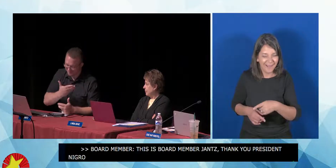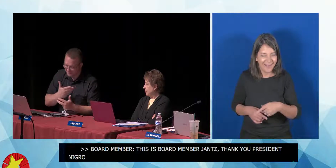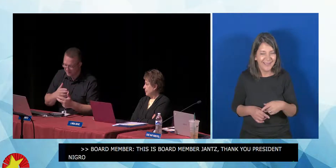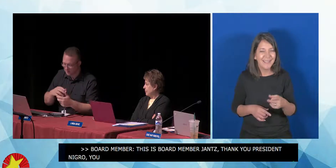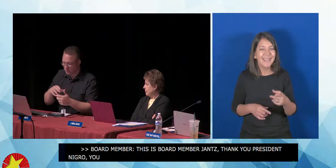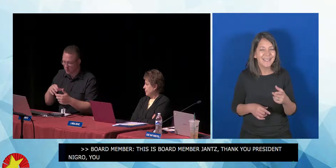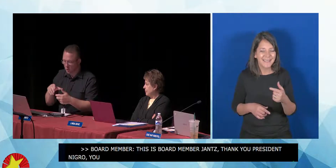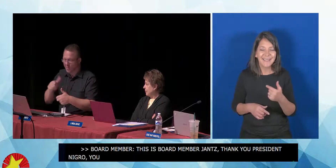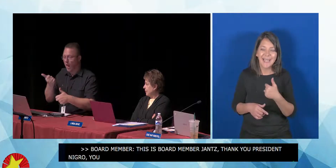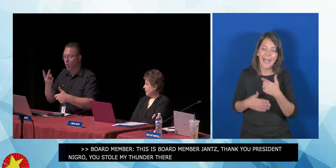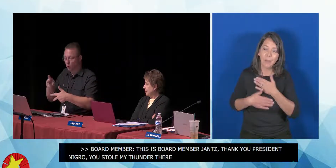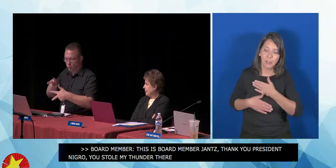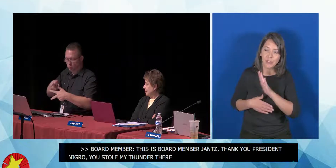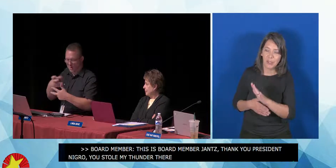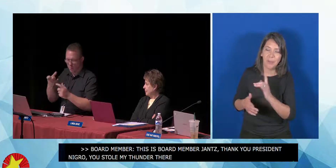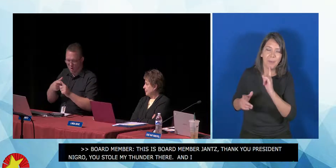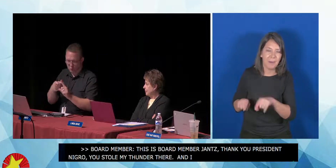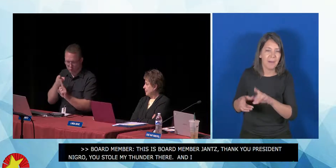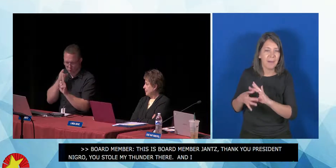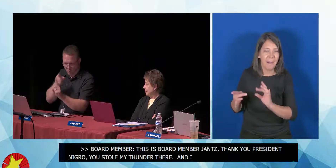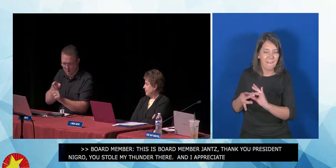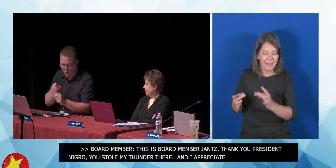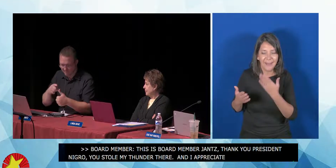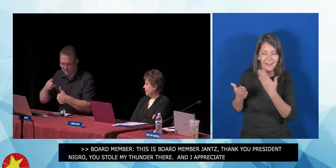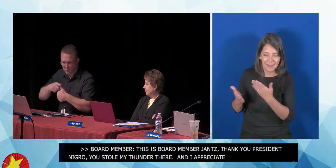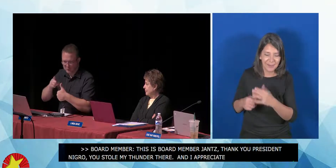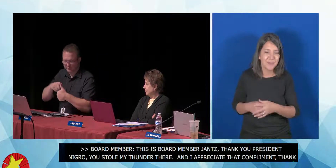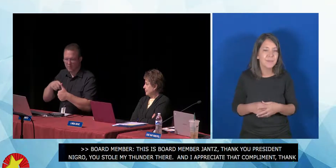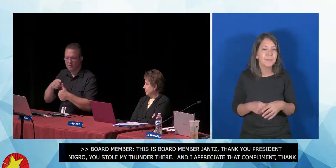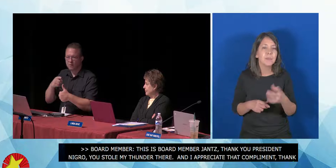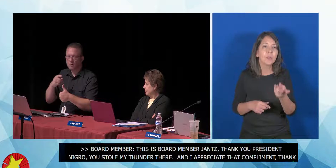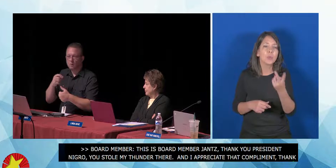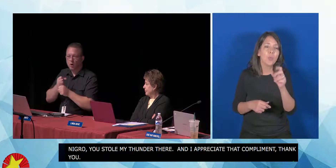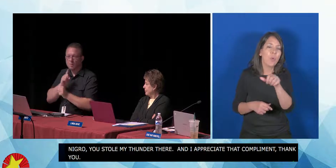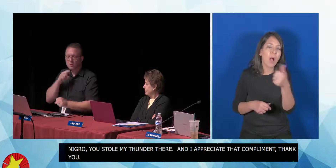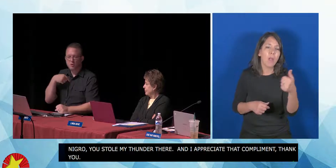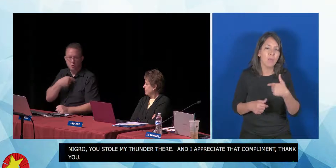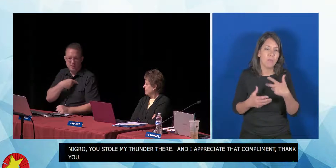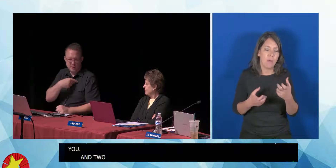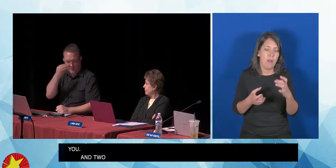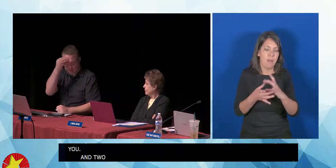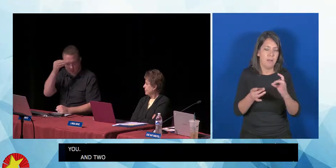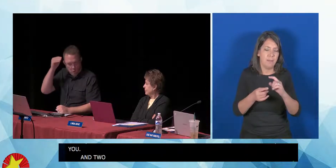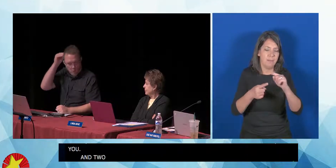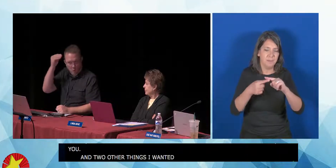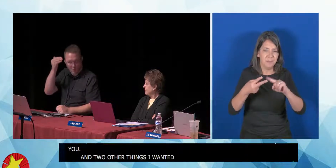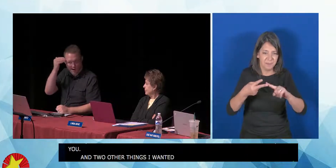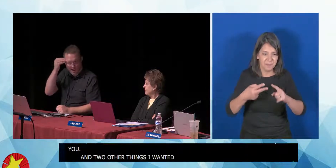appreciate that comment. Thank you. And two other things that I wanted to mention.